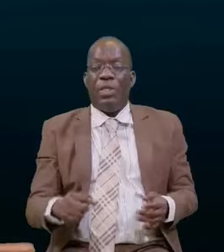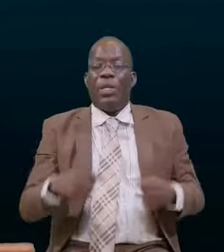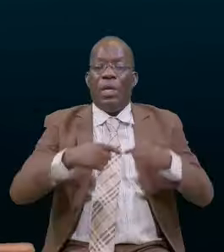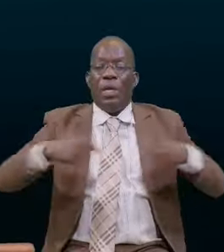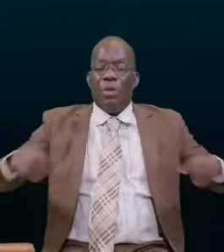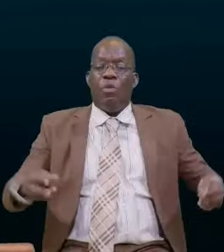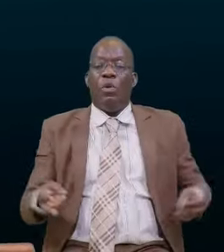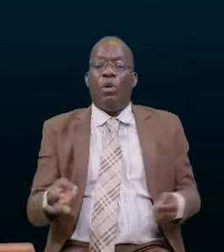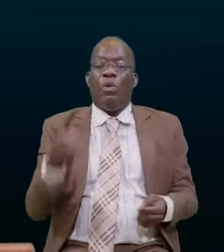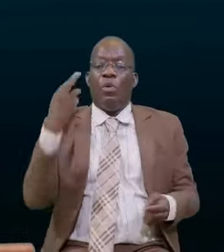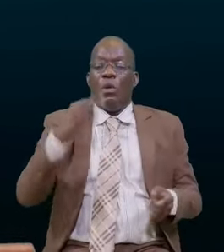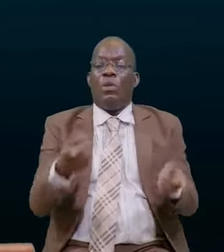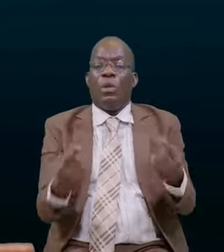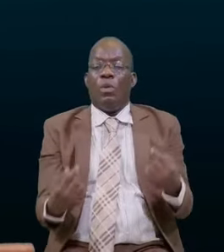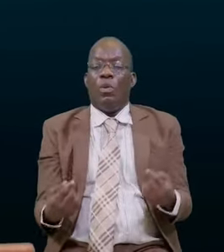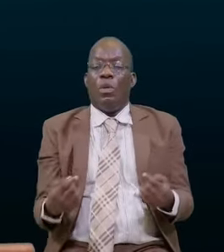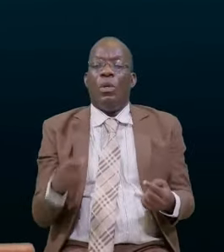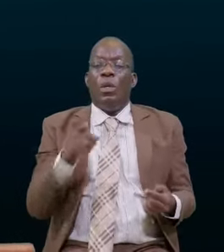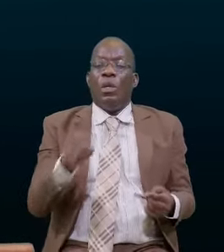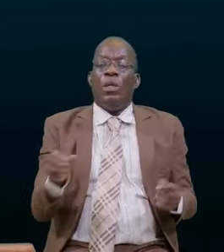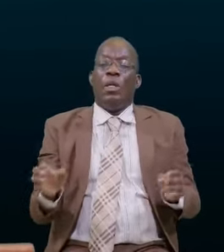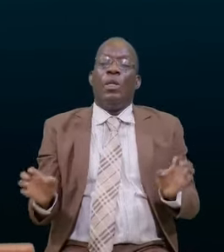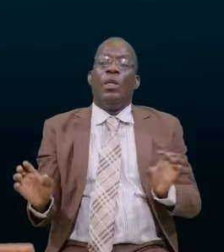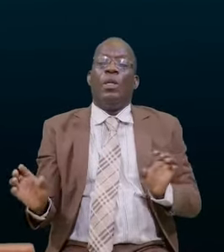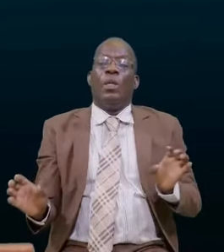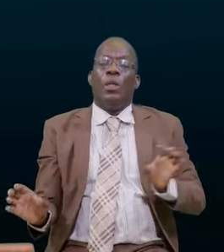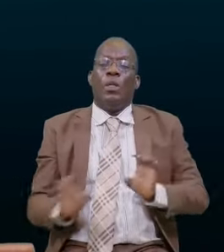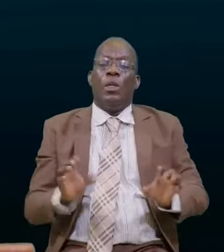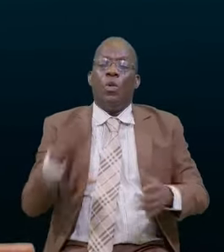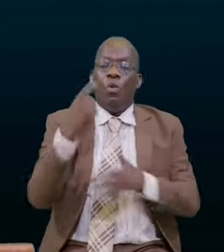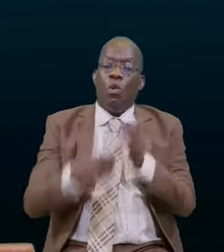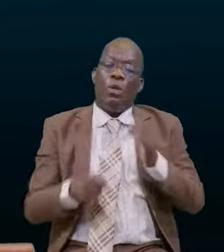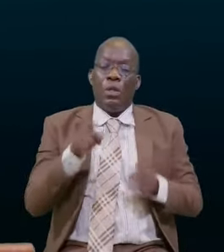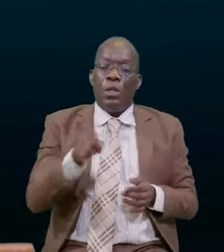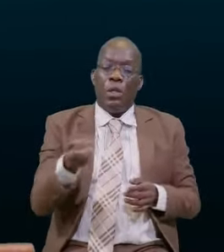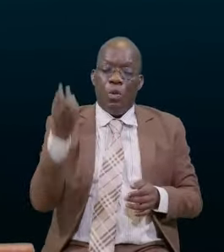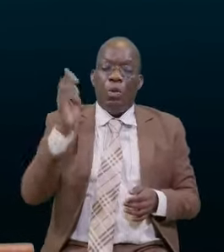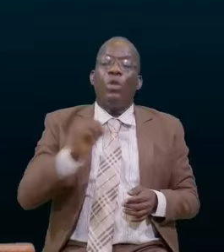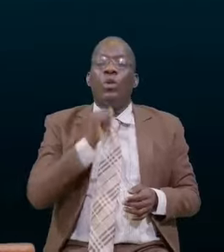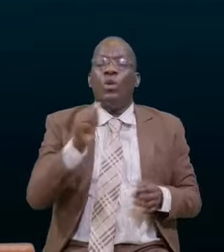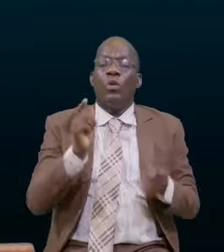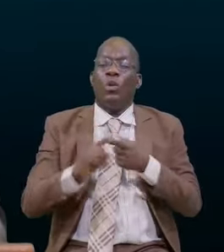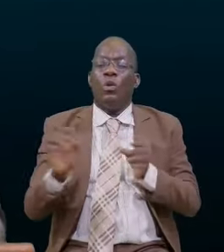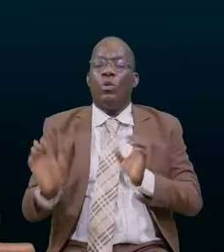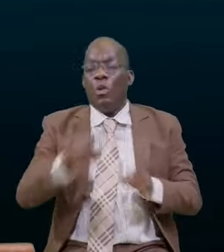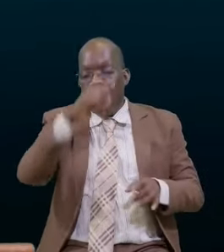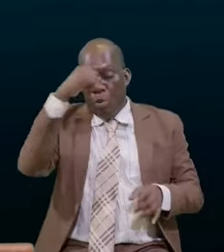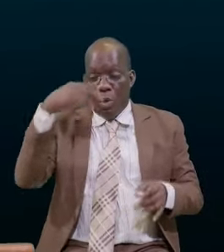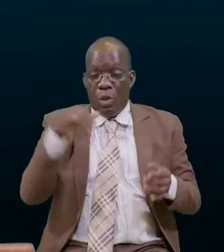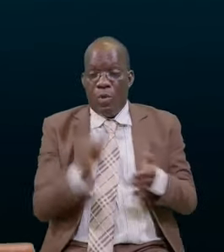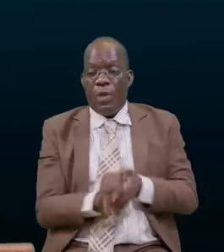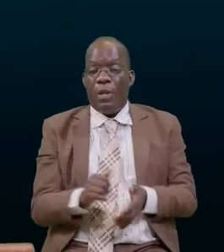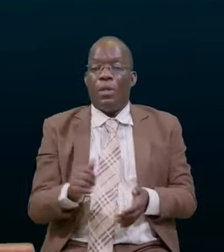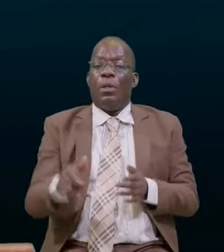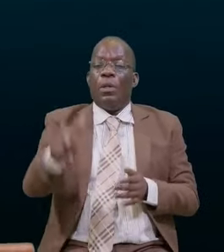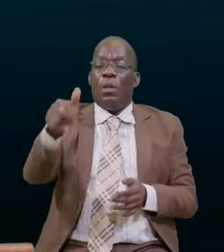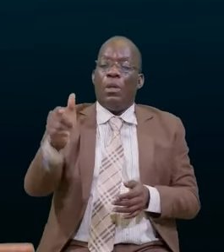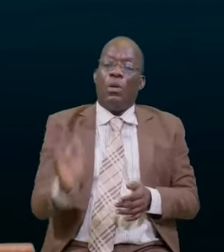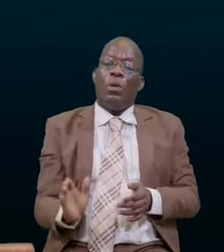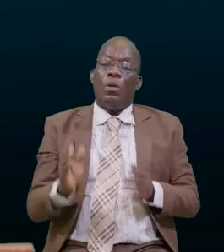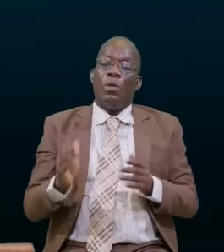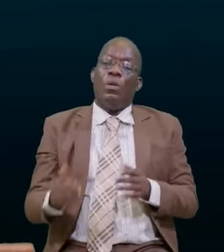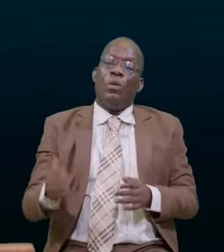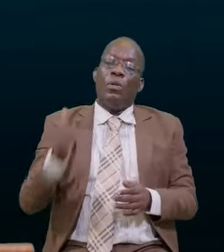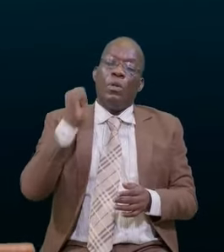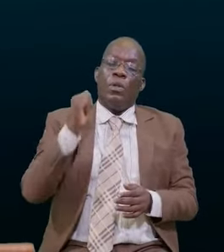took what he is supposed not to do he went to do it and as a result of that God rejected him from being the king we